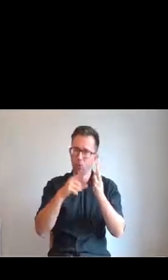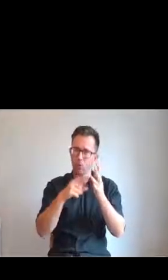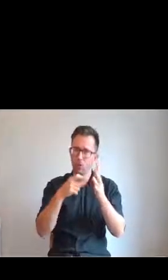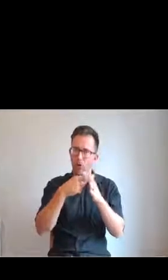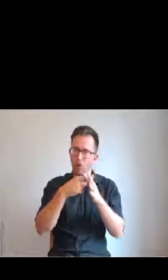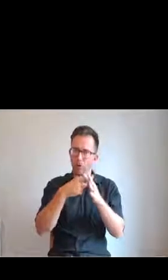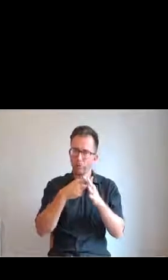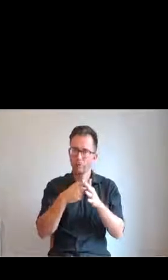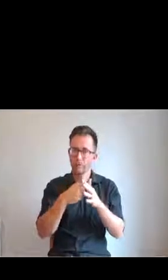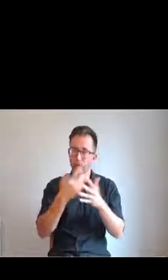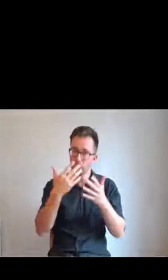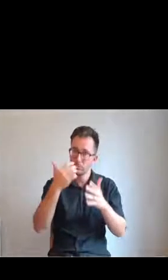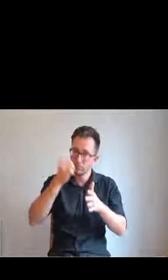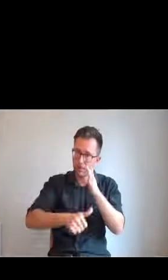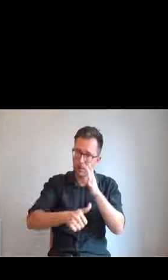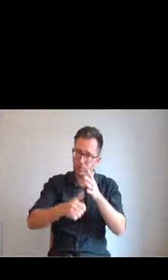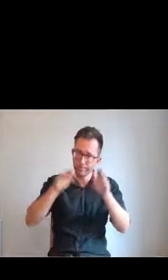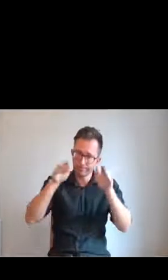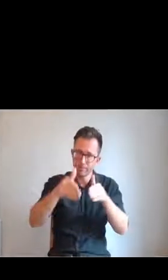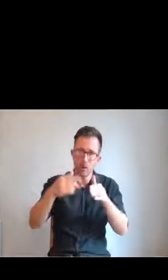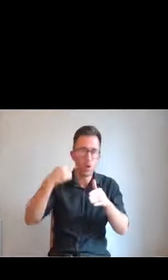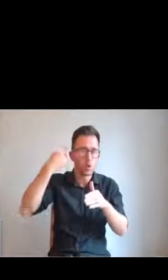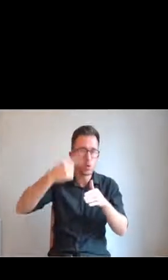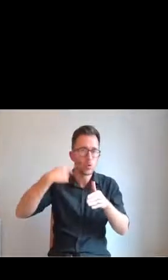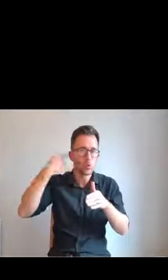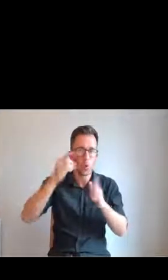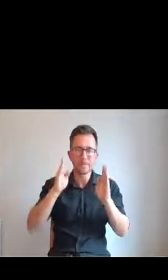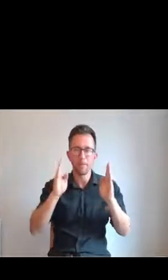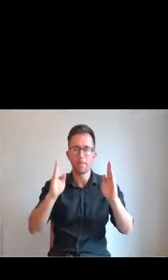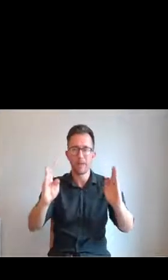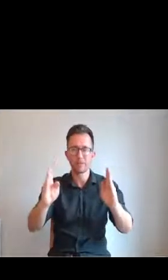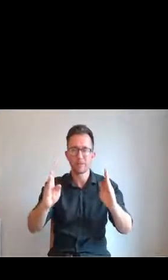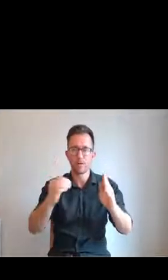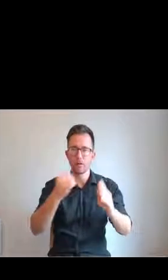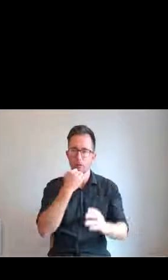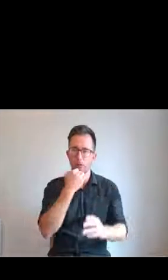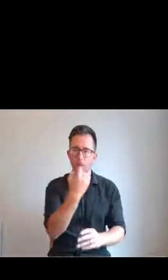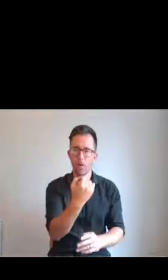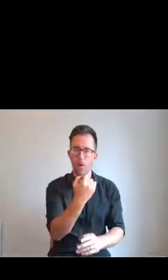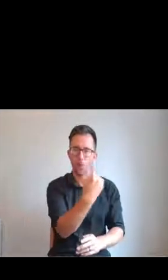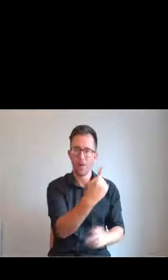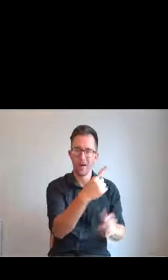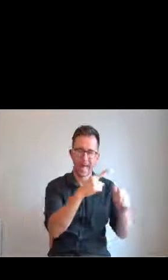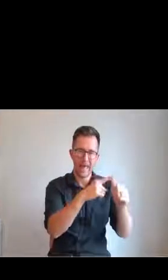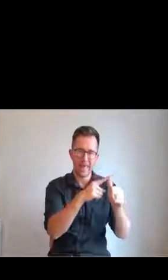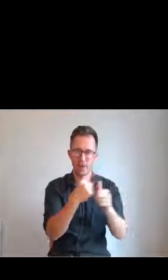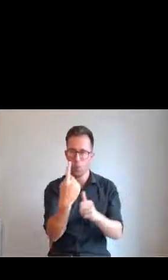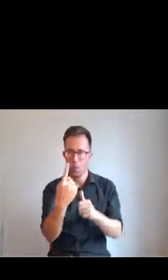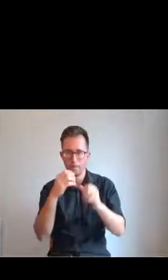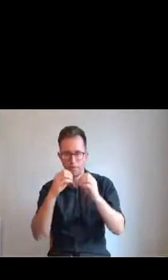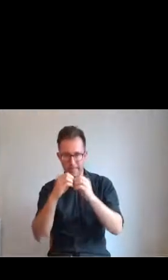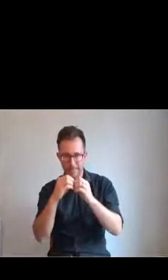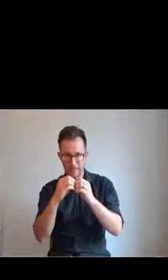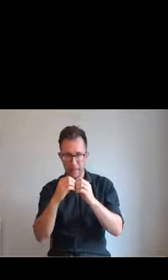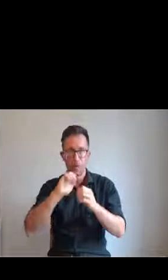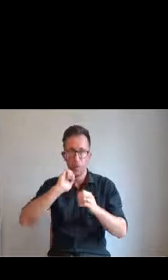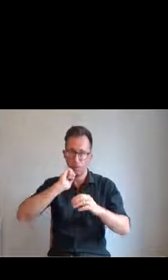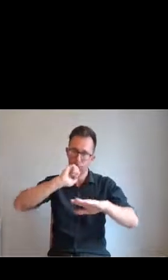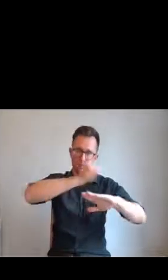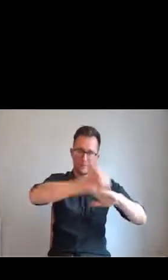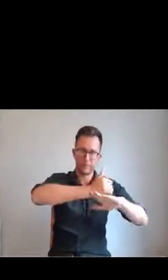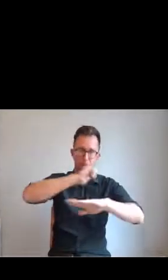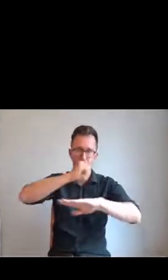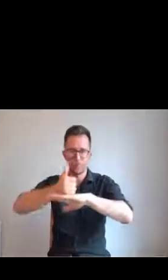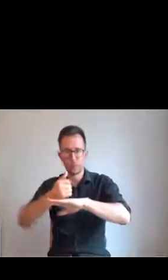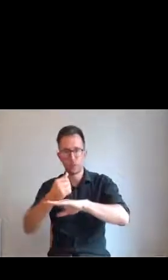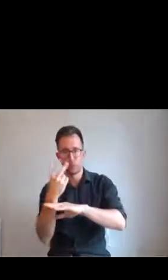beginning with noise barriers, these are denoted by 1A and 1B on this slide. There are 2 noise barriers proposed west